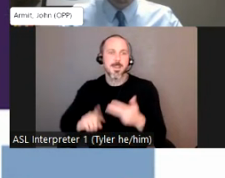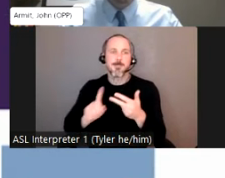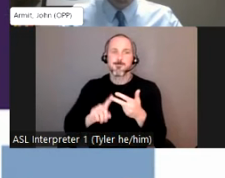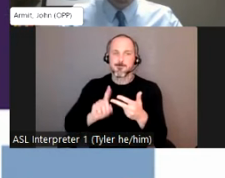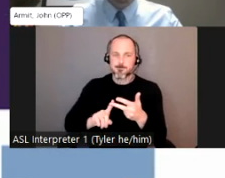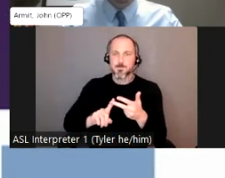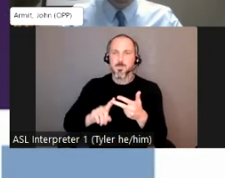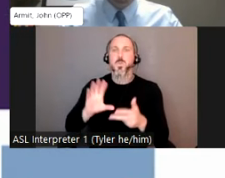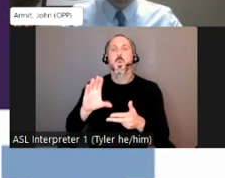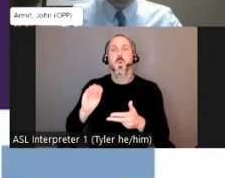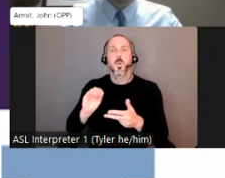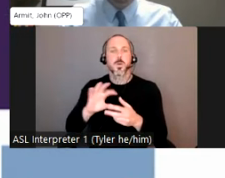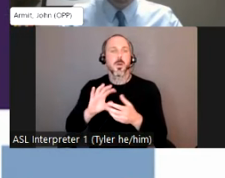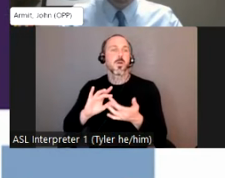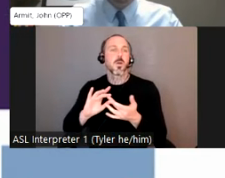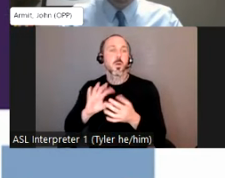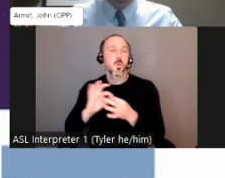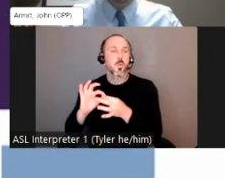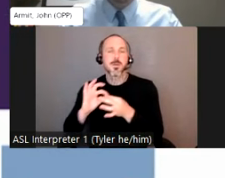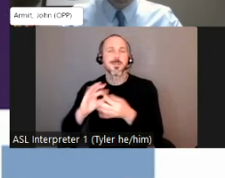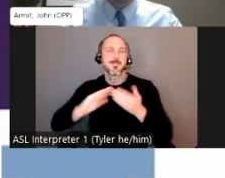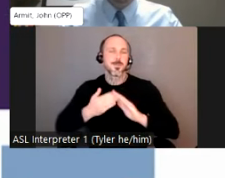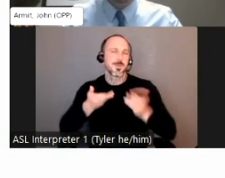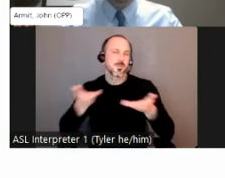that we're doing in all 3 of those pillars on our website.